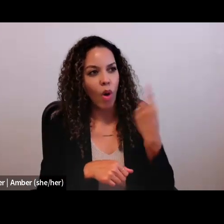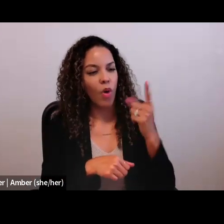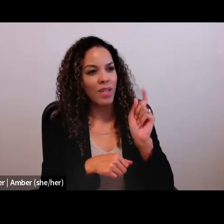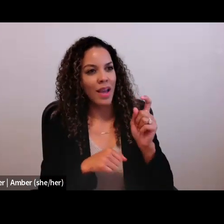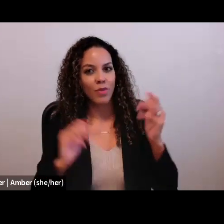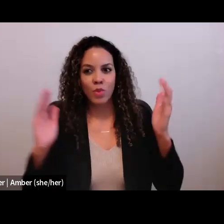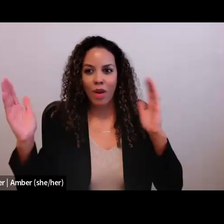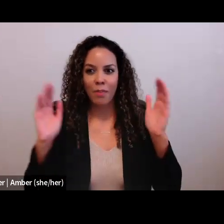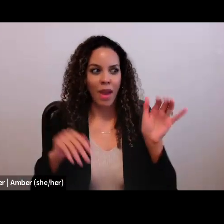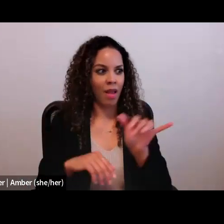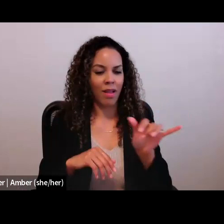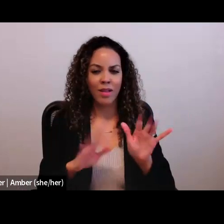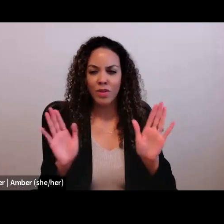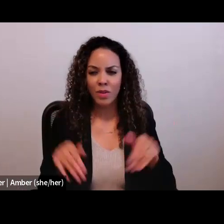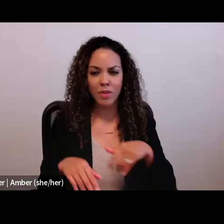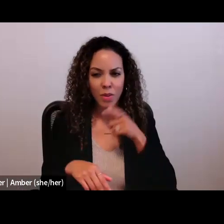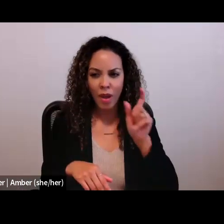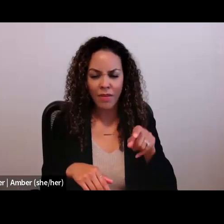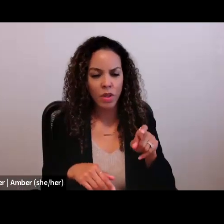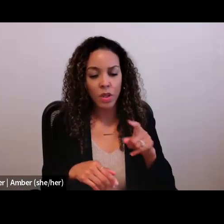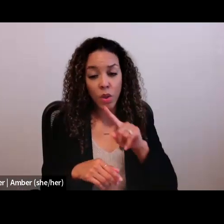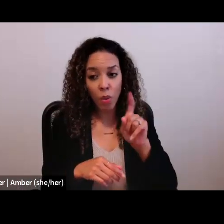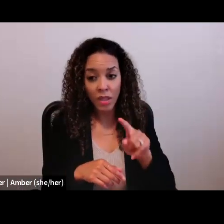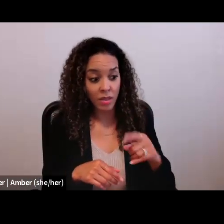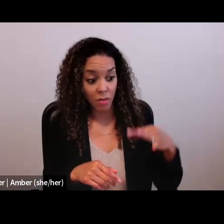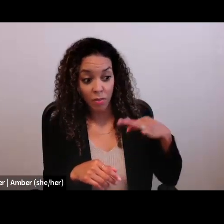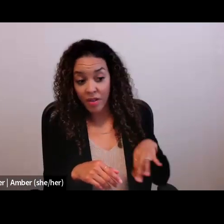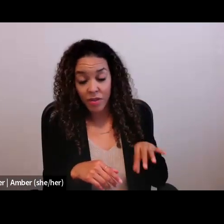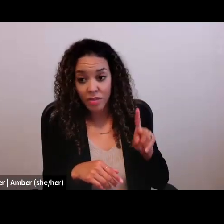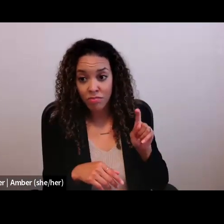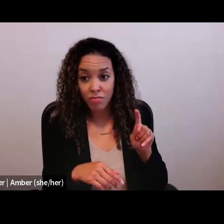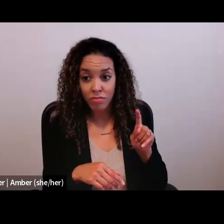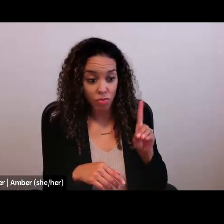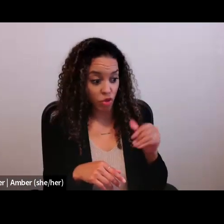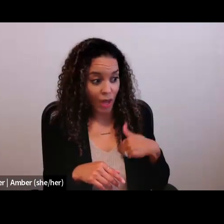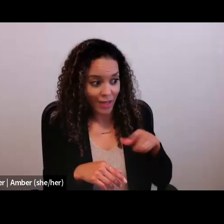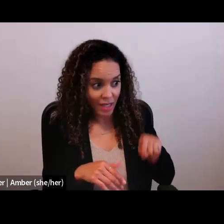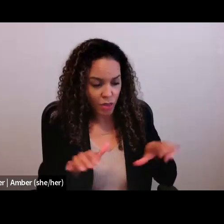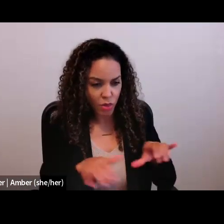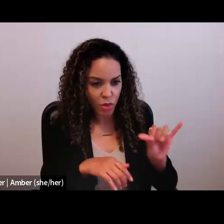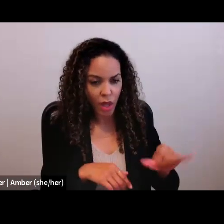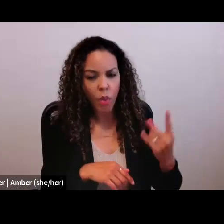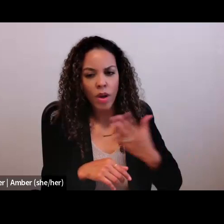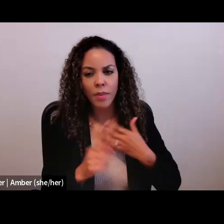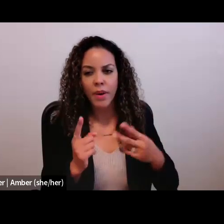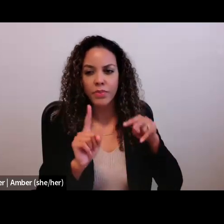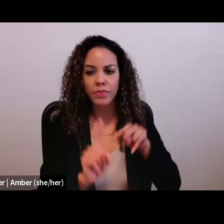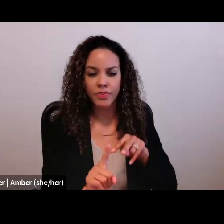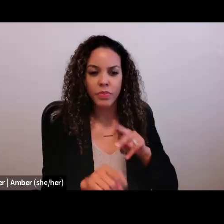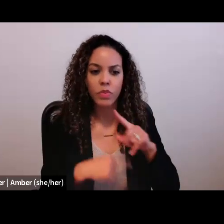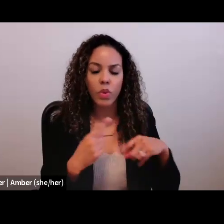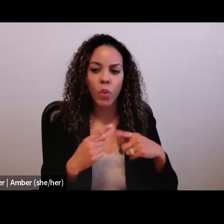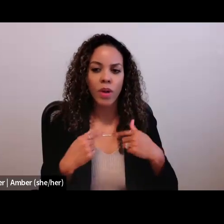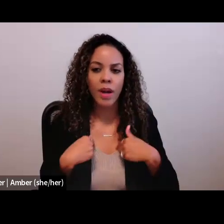question is, how beneficial is that? Right? Like, do I need to do that? And one of my perspectives on that is, when I compare,